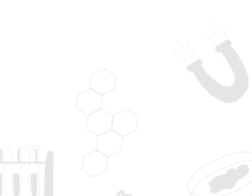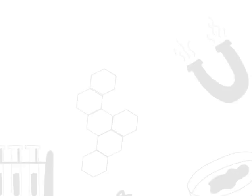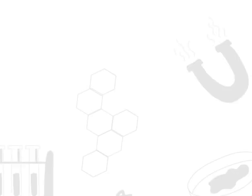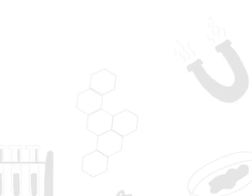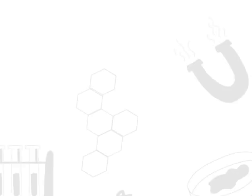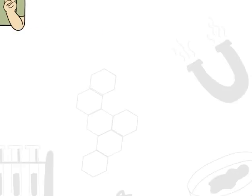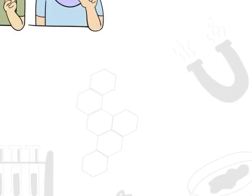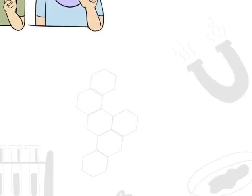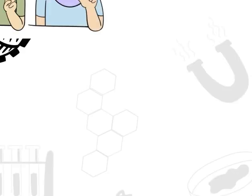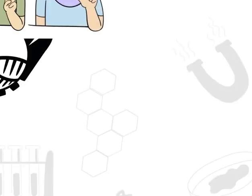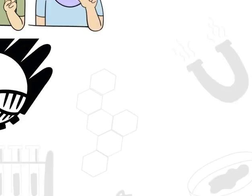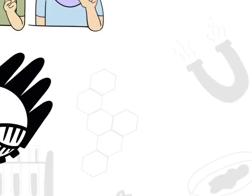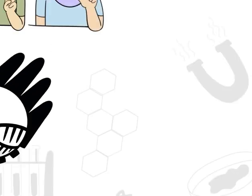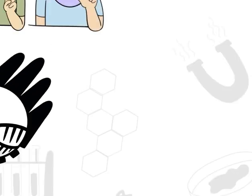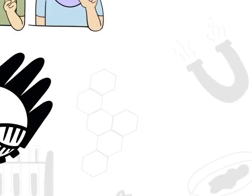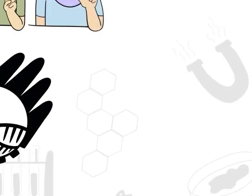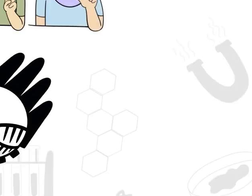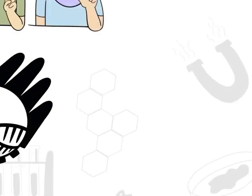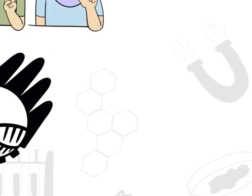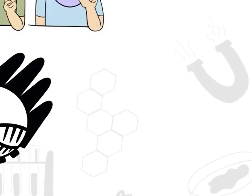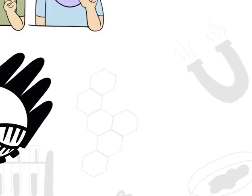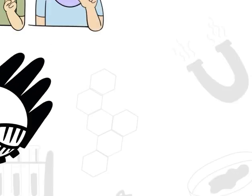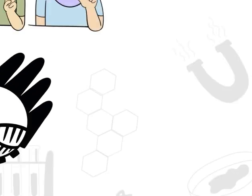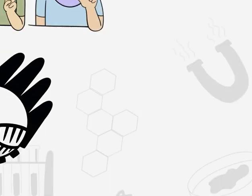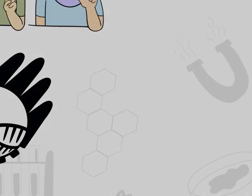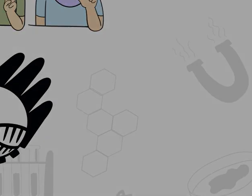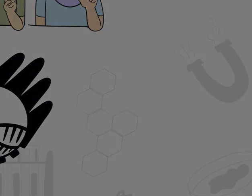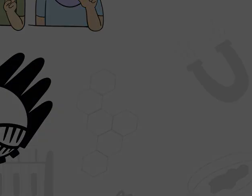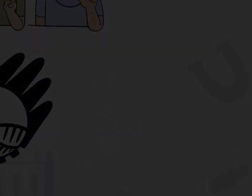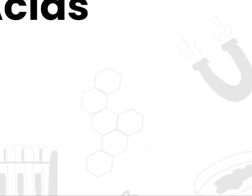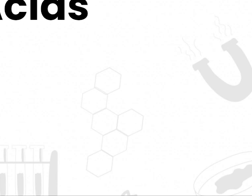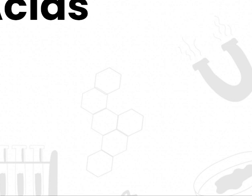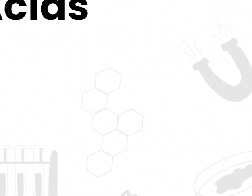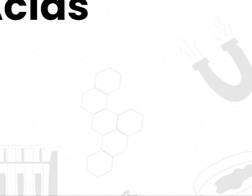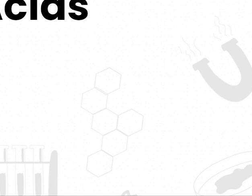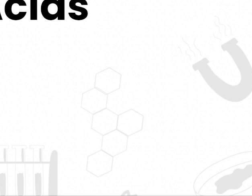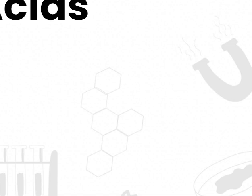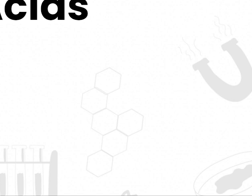Welcome to ISL-enabled Virtual Lab of CSIR.